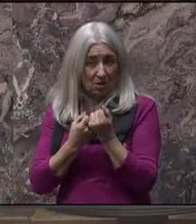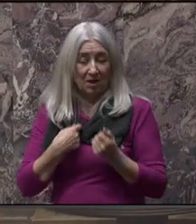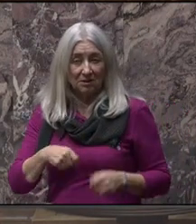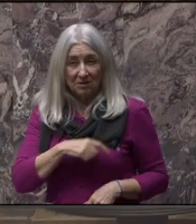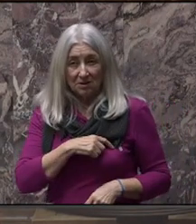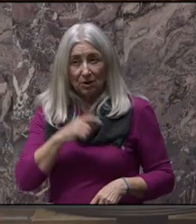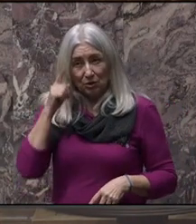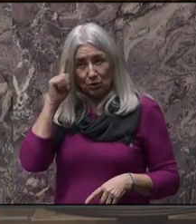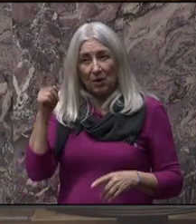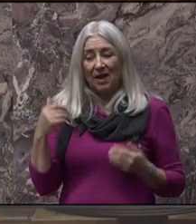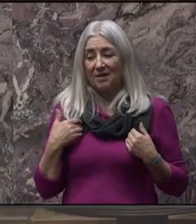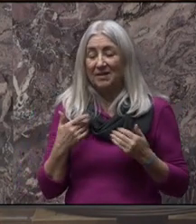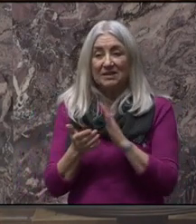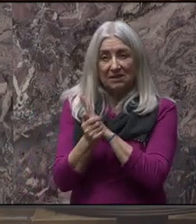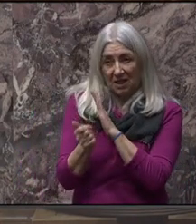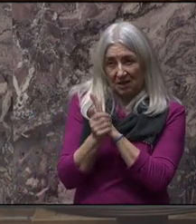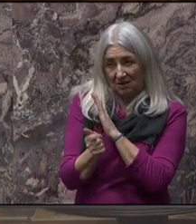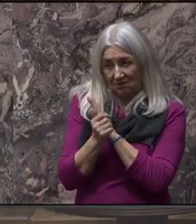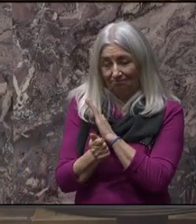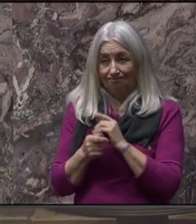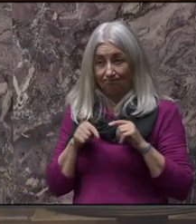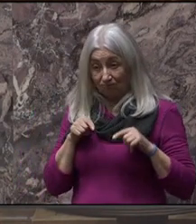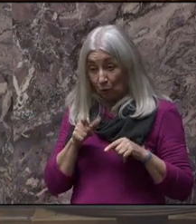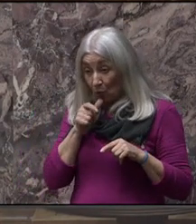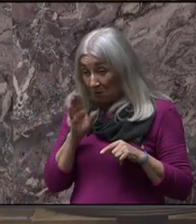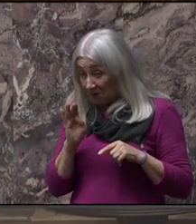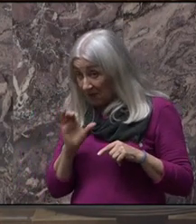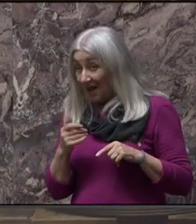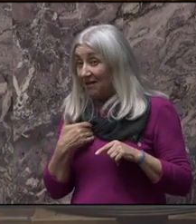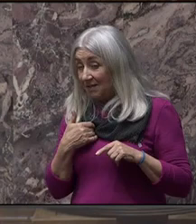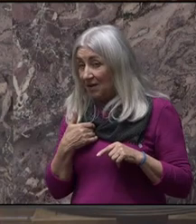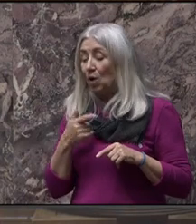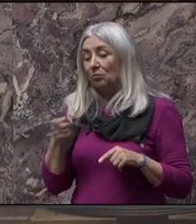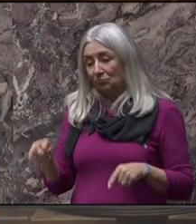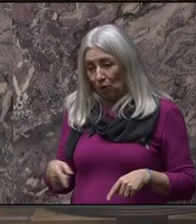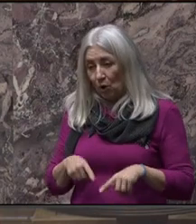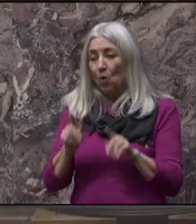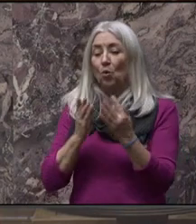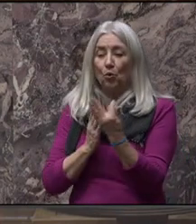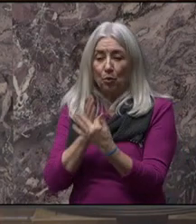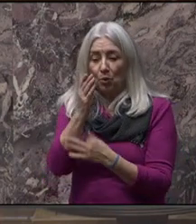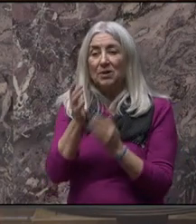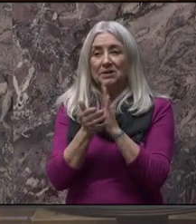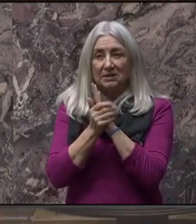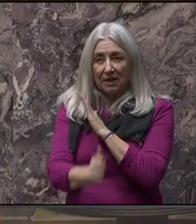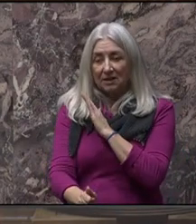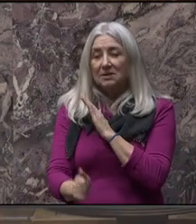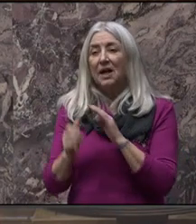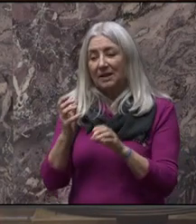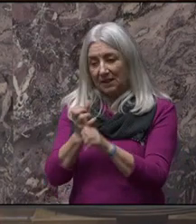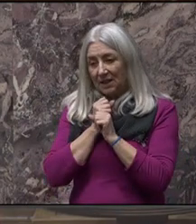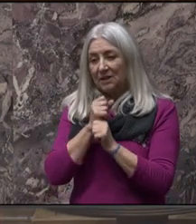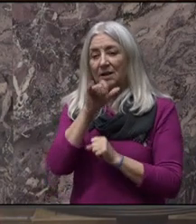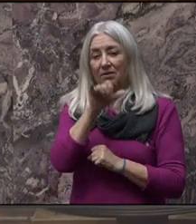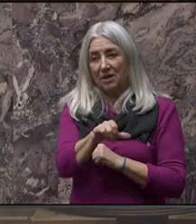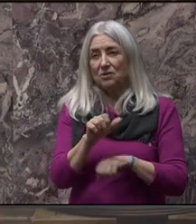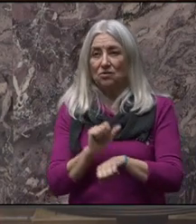skills to be first in line for those jobs that will come through the Skills for Jobs Blueprint strategy.